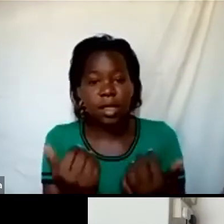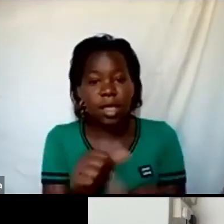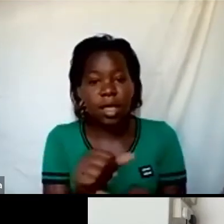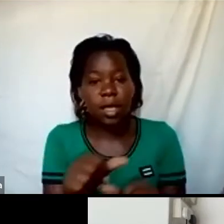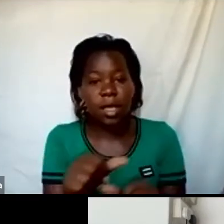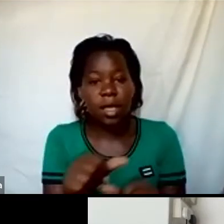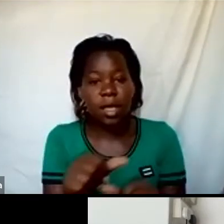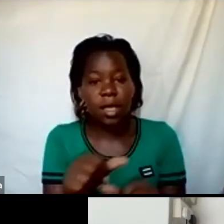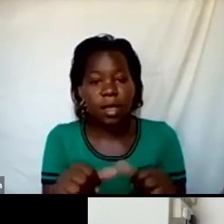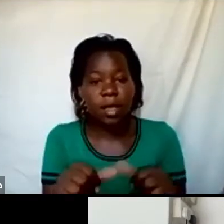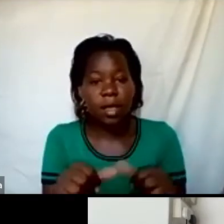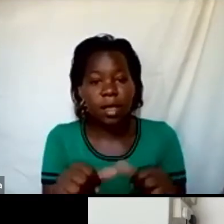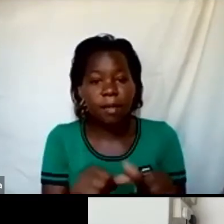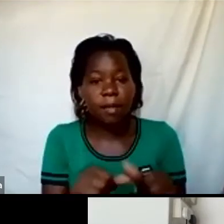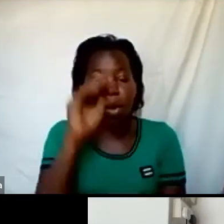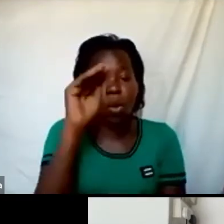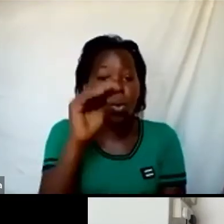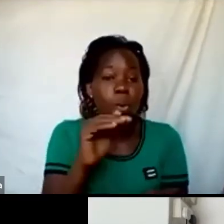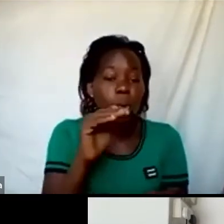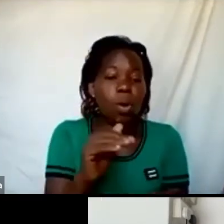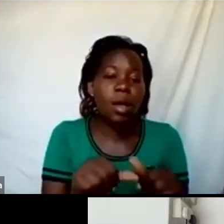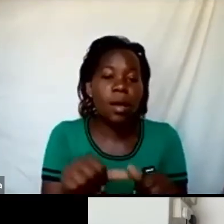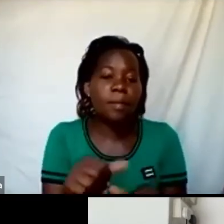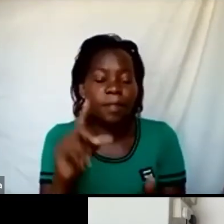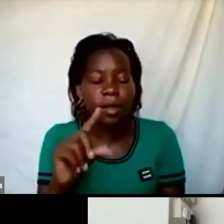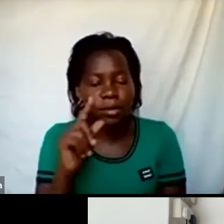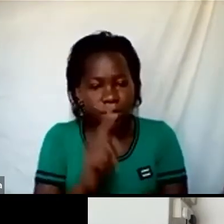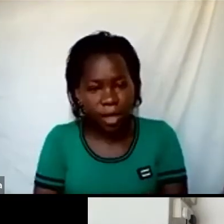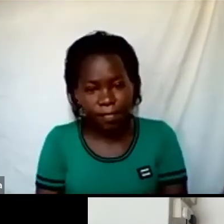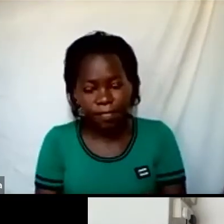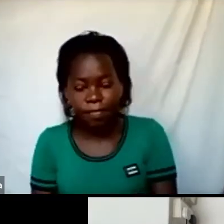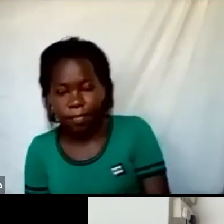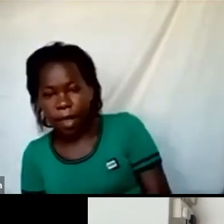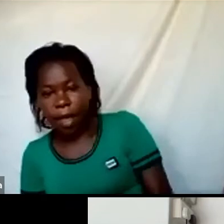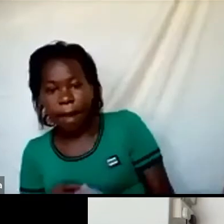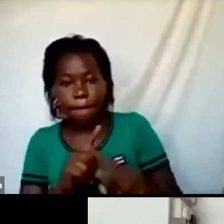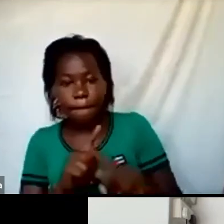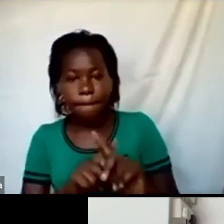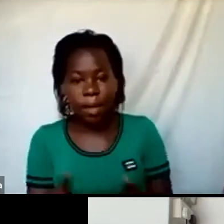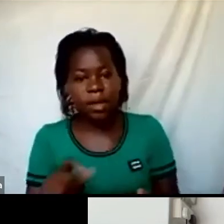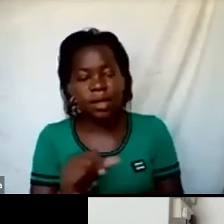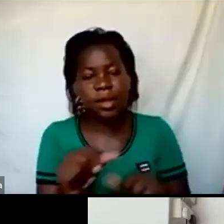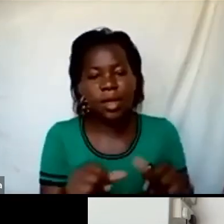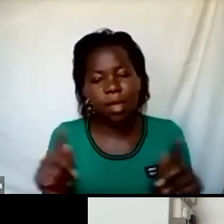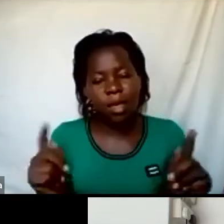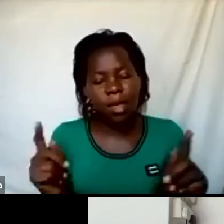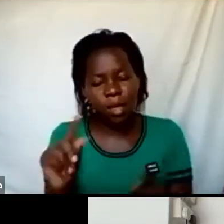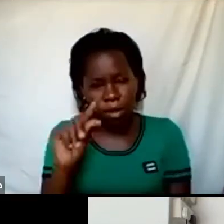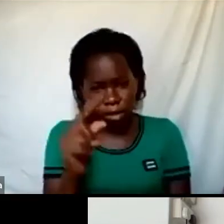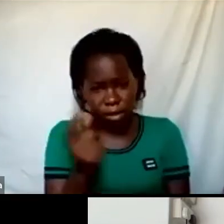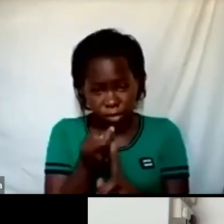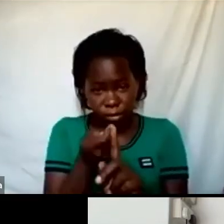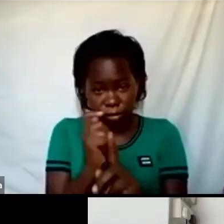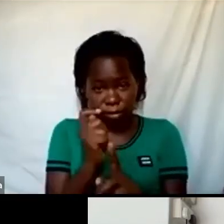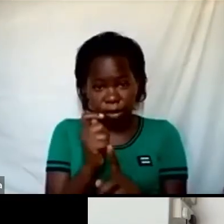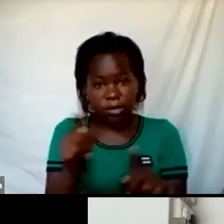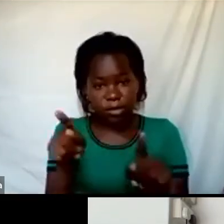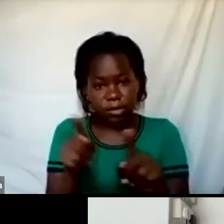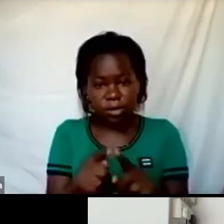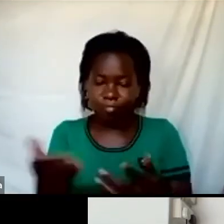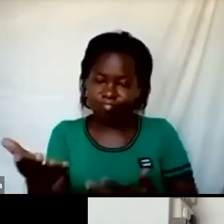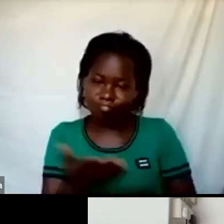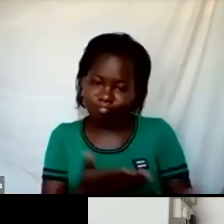almost make it real time, and that is where we are headed to. But in a period of a few months, and you're being engaged as well, they'll come visit your